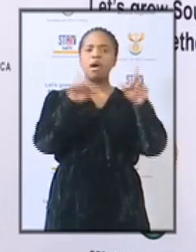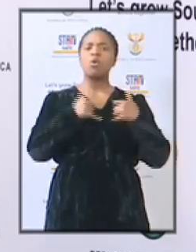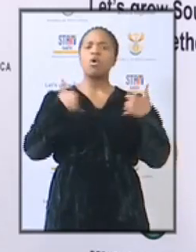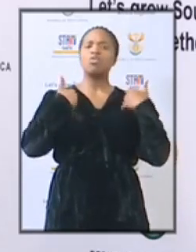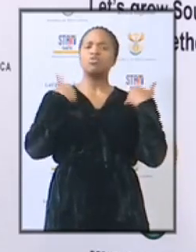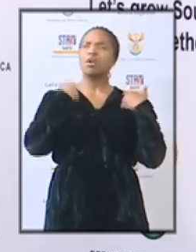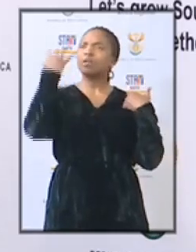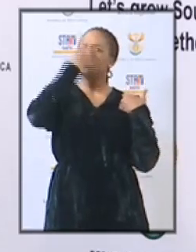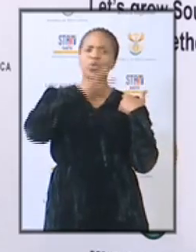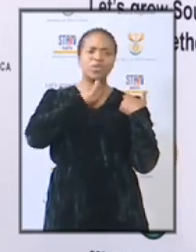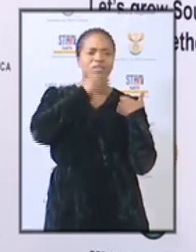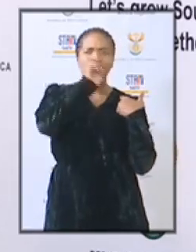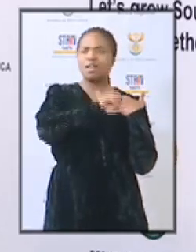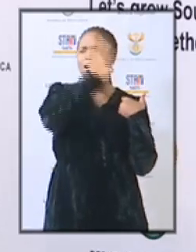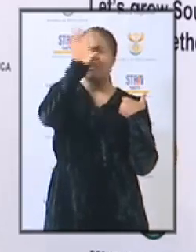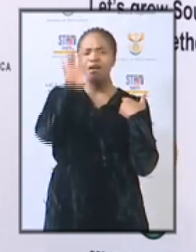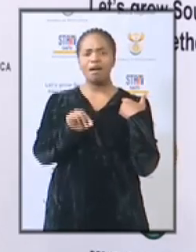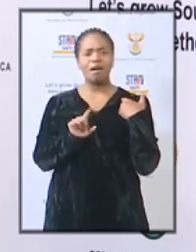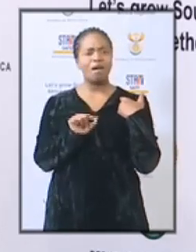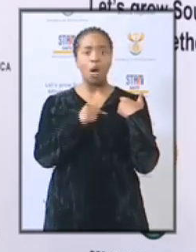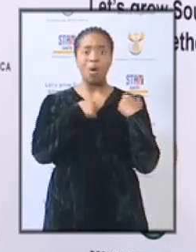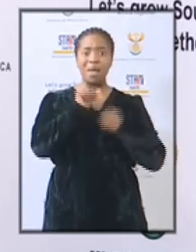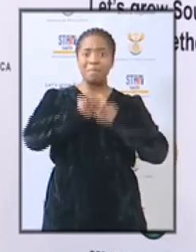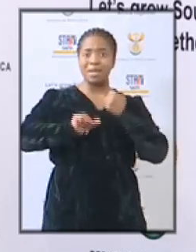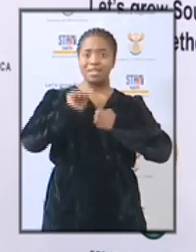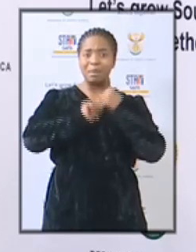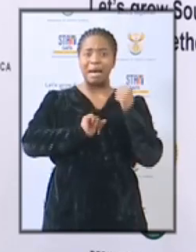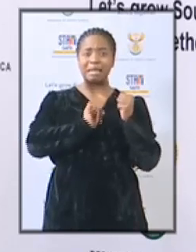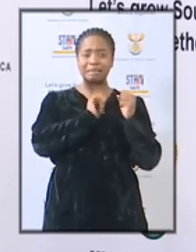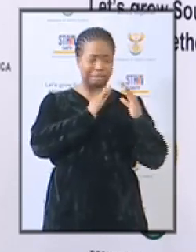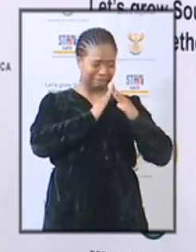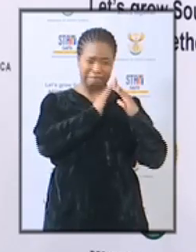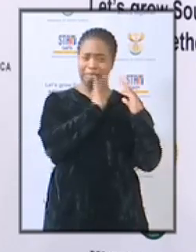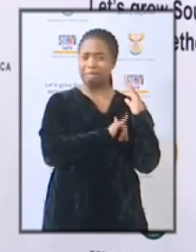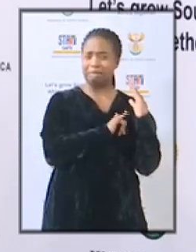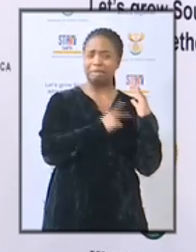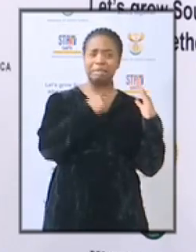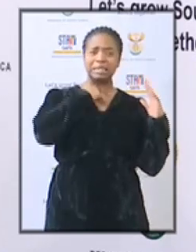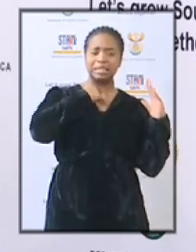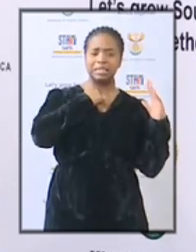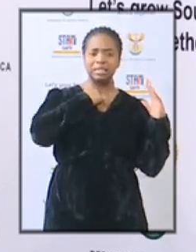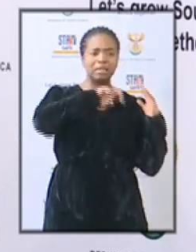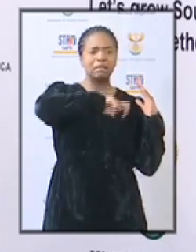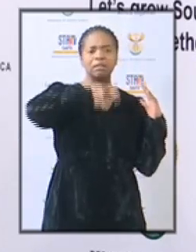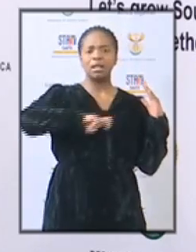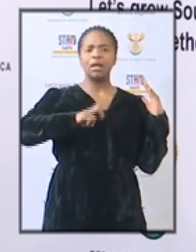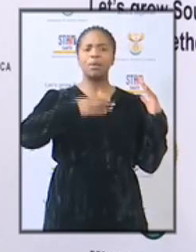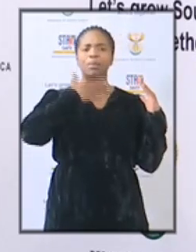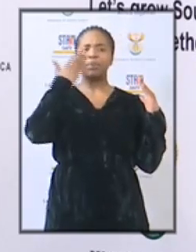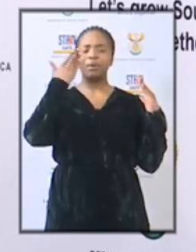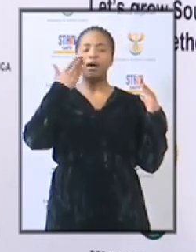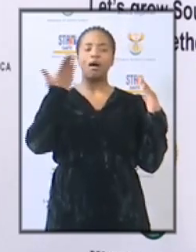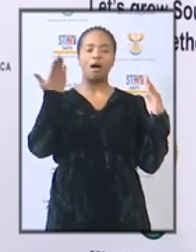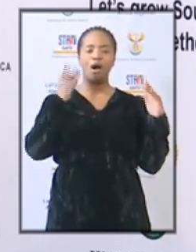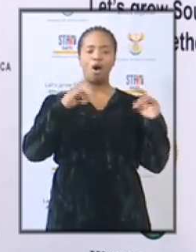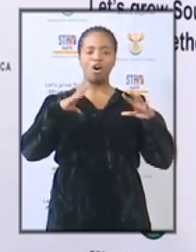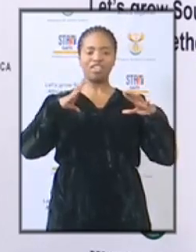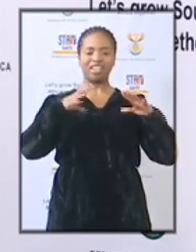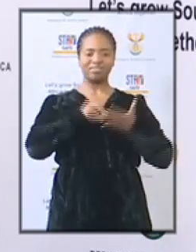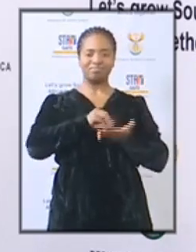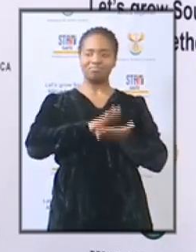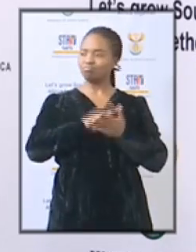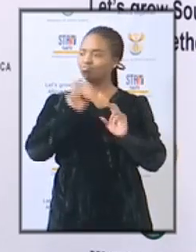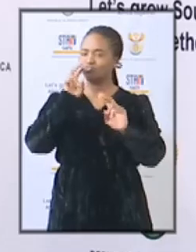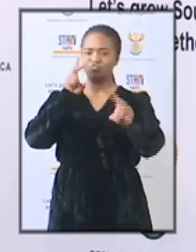their beautiful country after months of being in their homes. We request you to do this